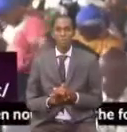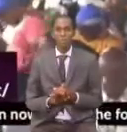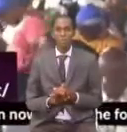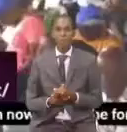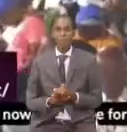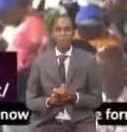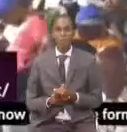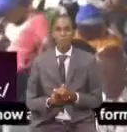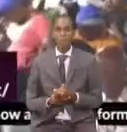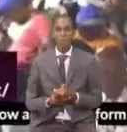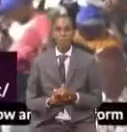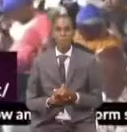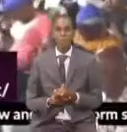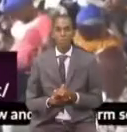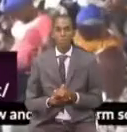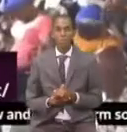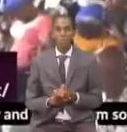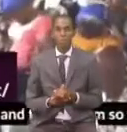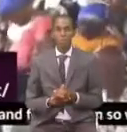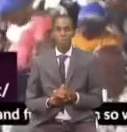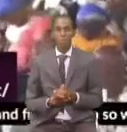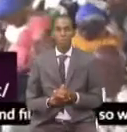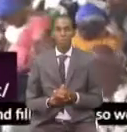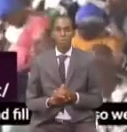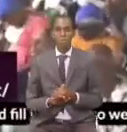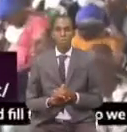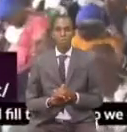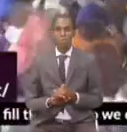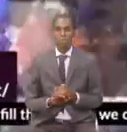Be fast. Just their name in capital letter,